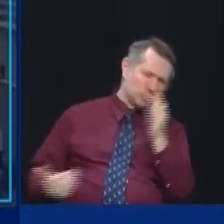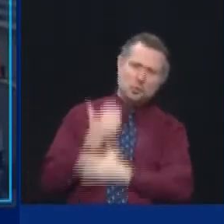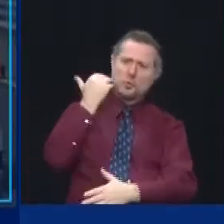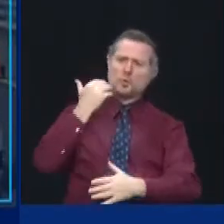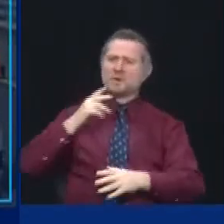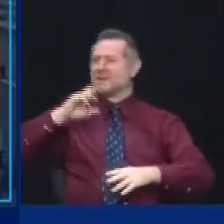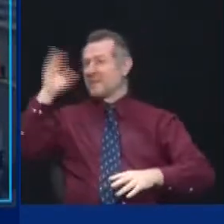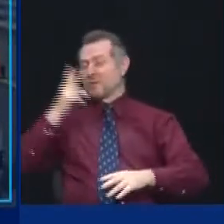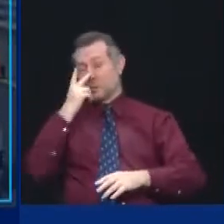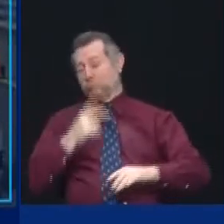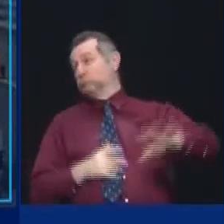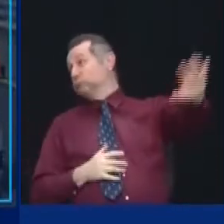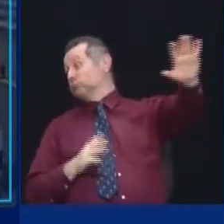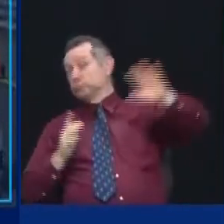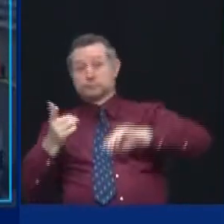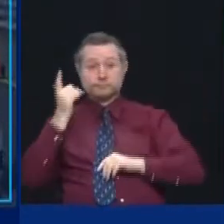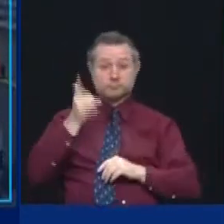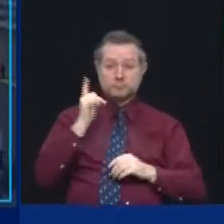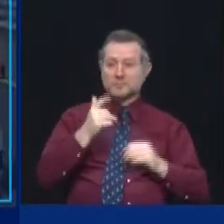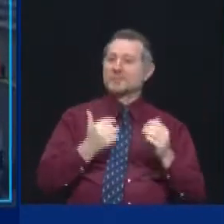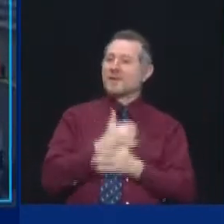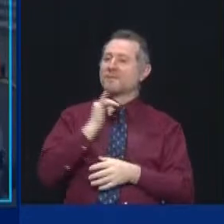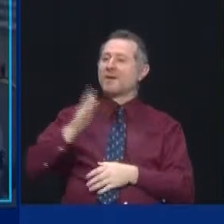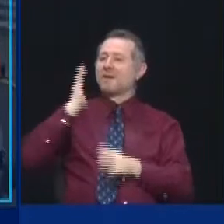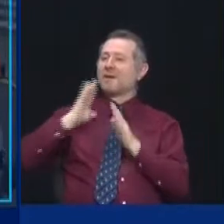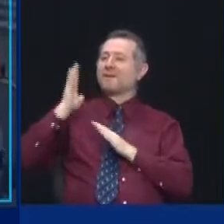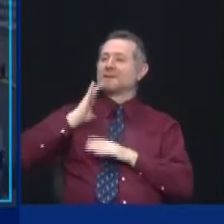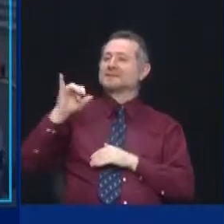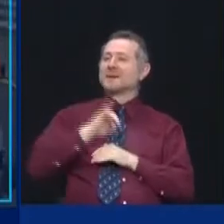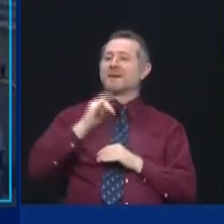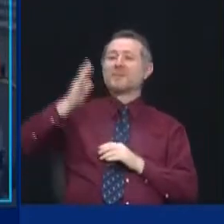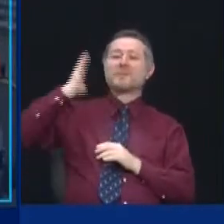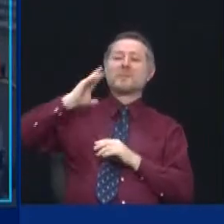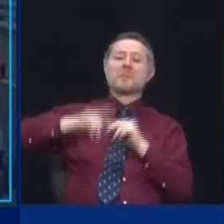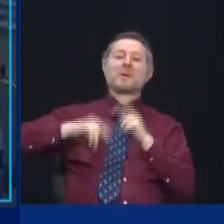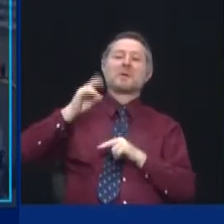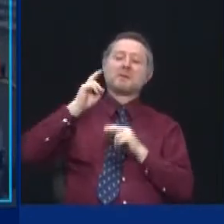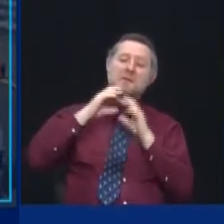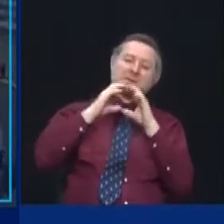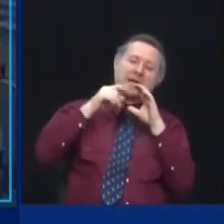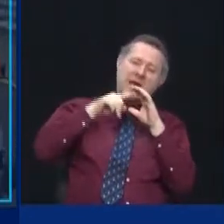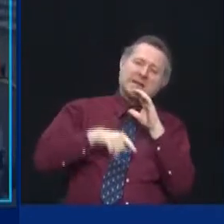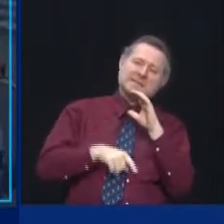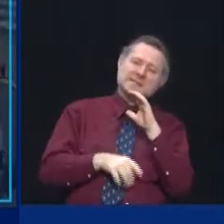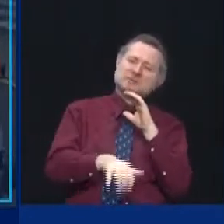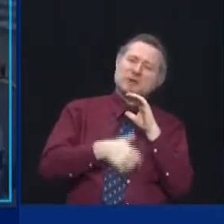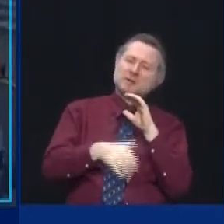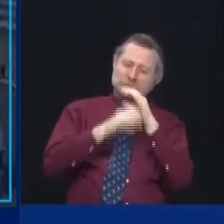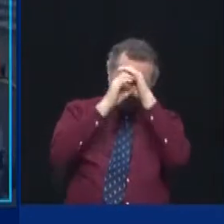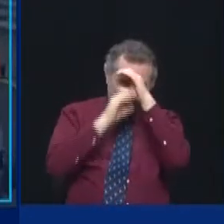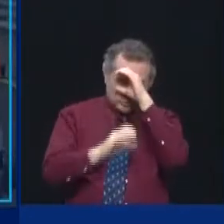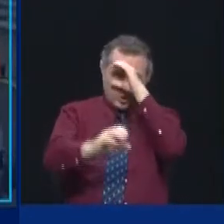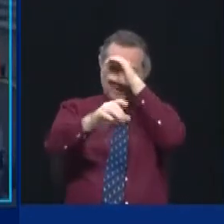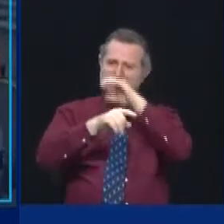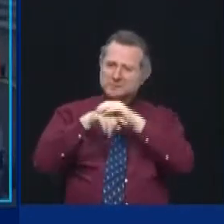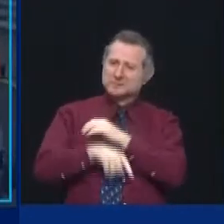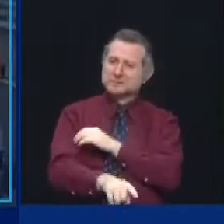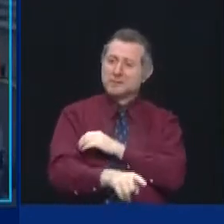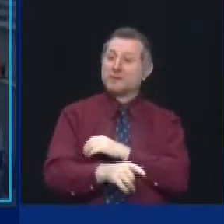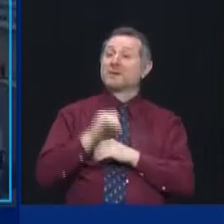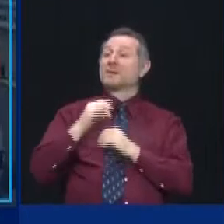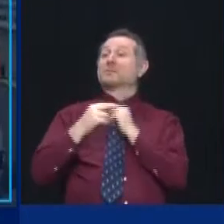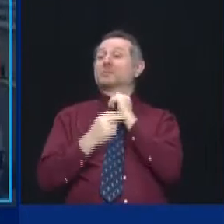here hardest and first. We were on our own. But New Yorkers came together and they